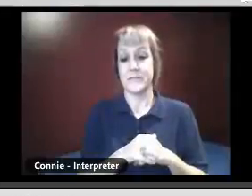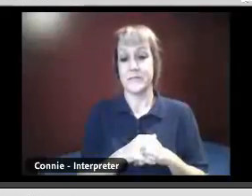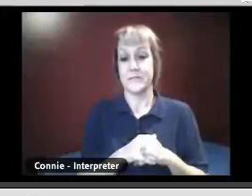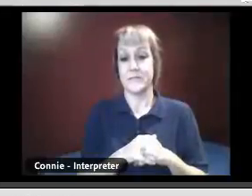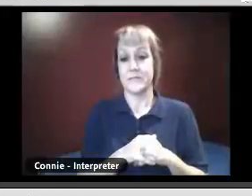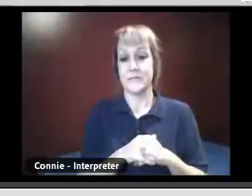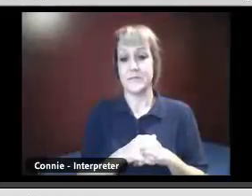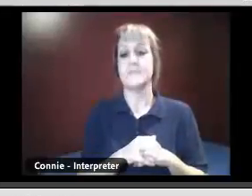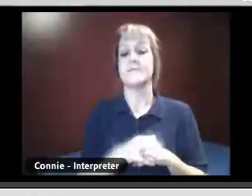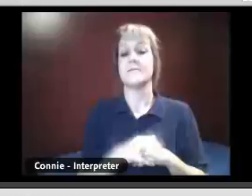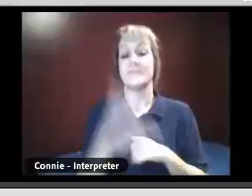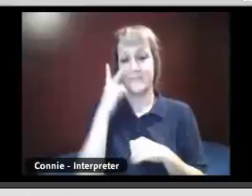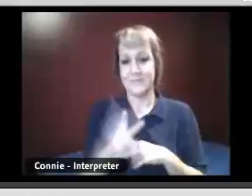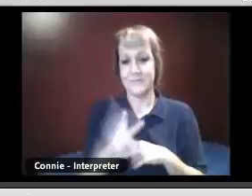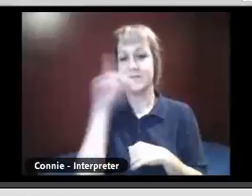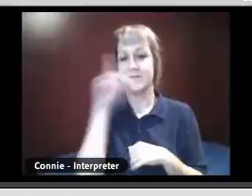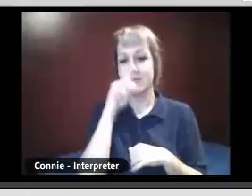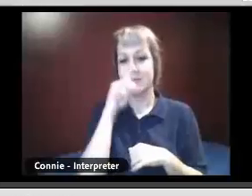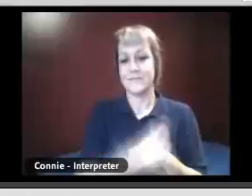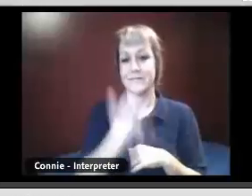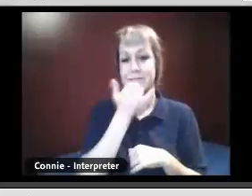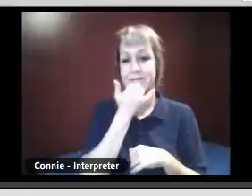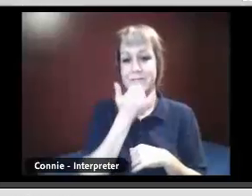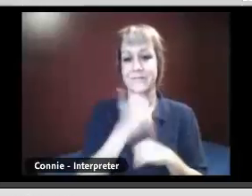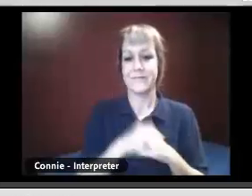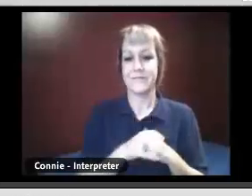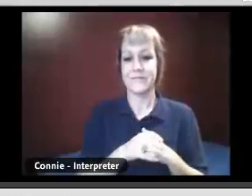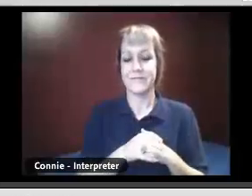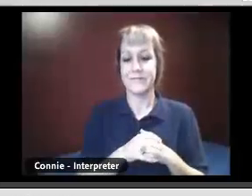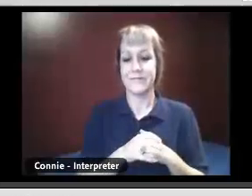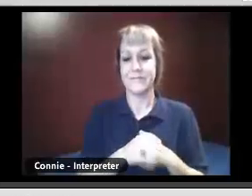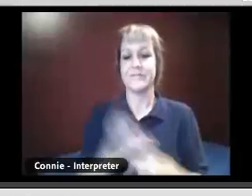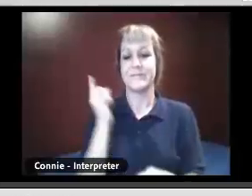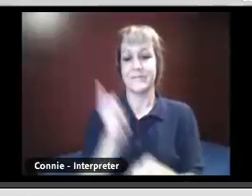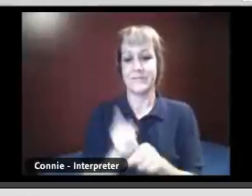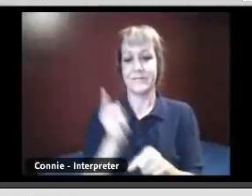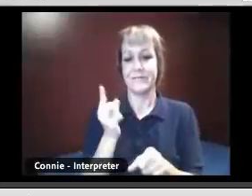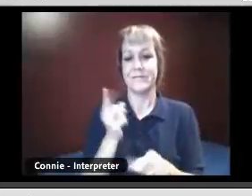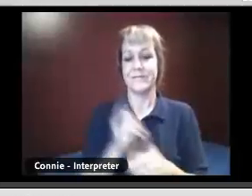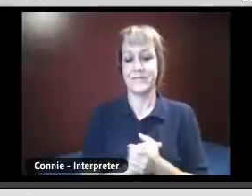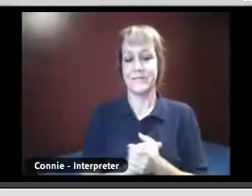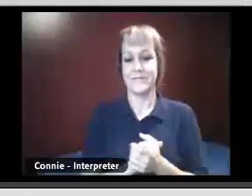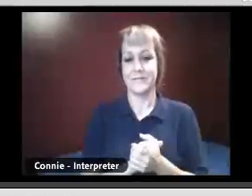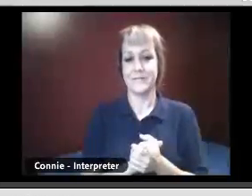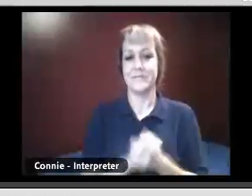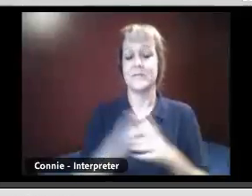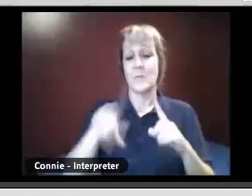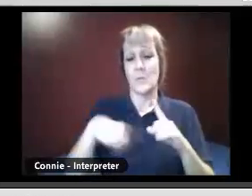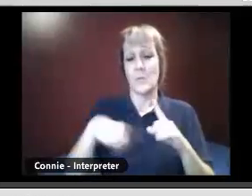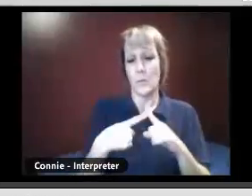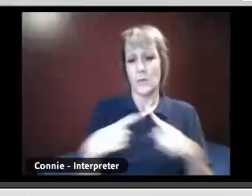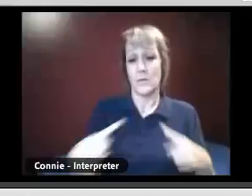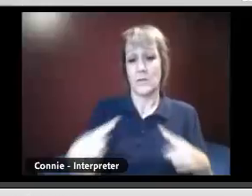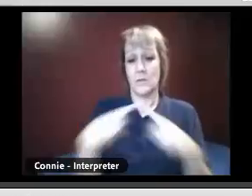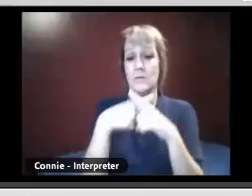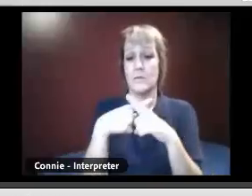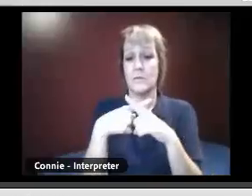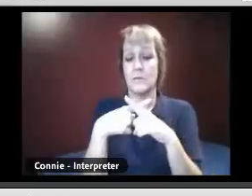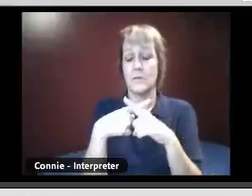And I'm seeing false with an exclamation point, and you are correct with that. Right? When there is a conflict or